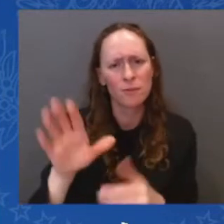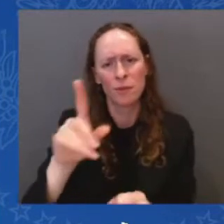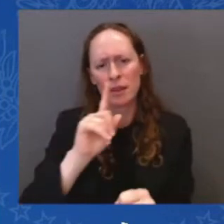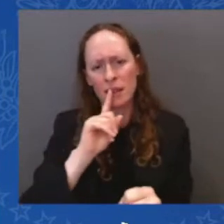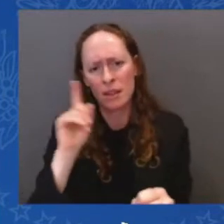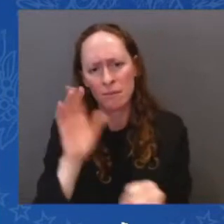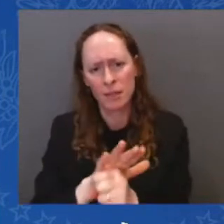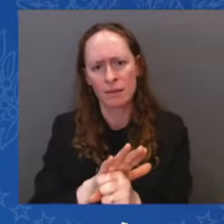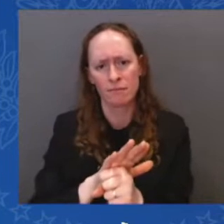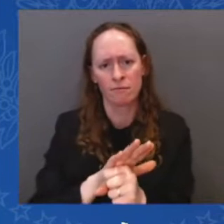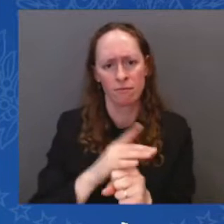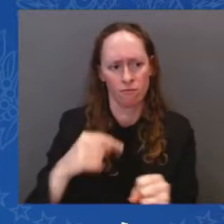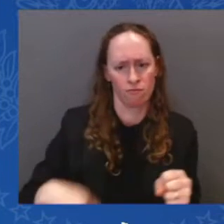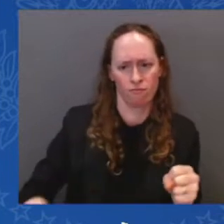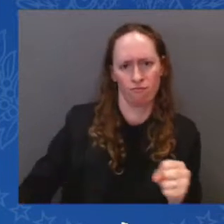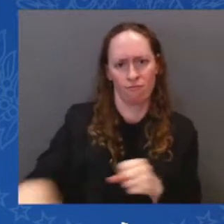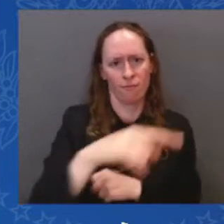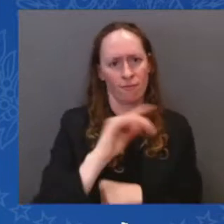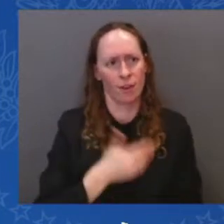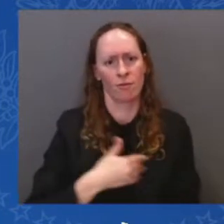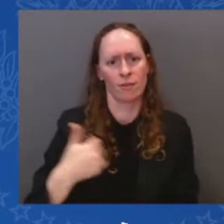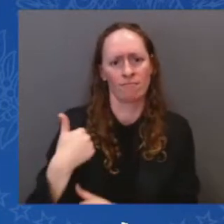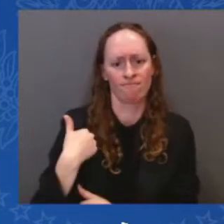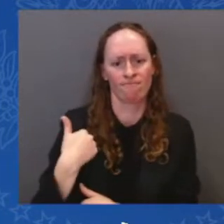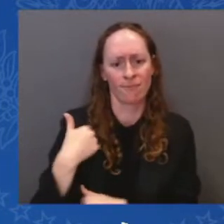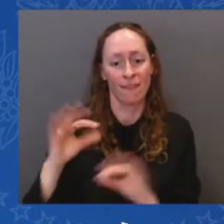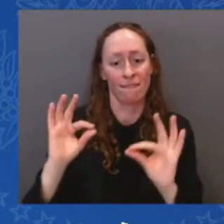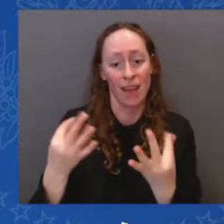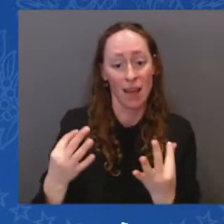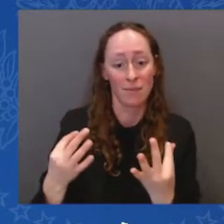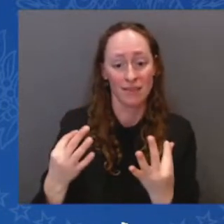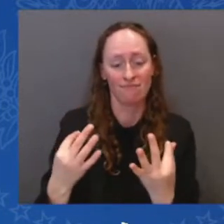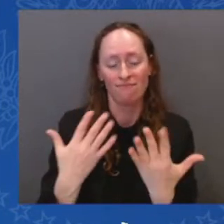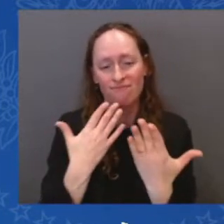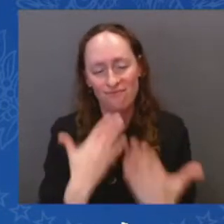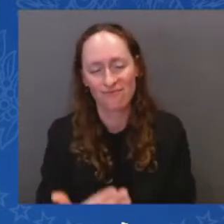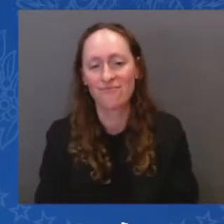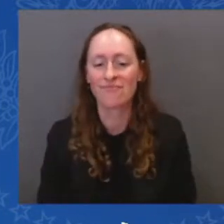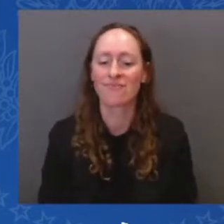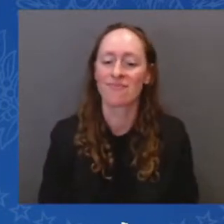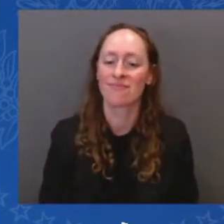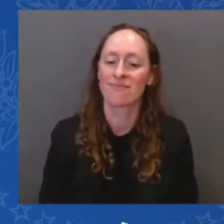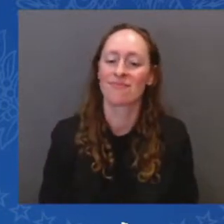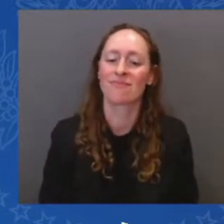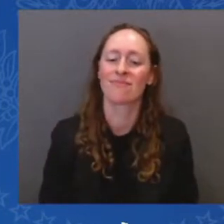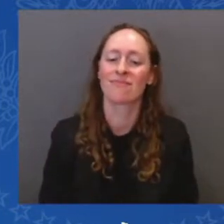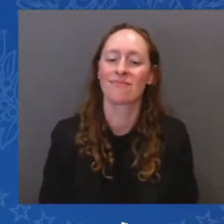Austin, thank you for your guidance, your mentorship, and your faith in my abilities.